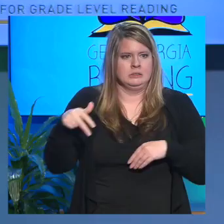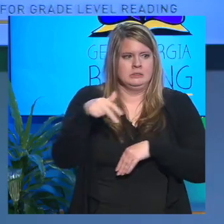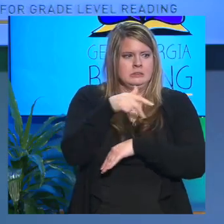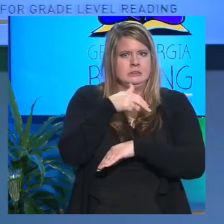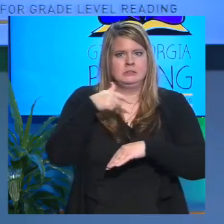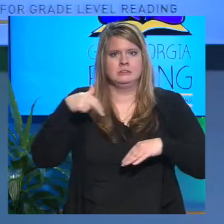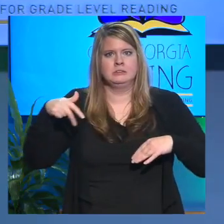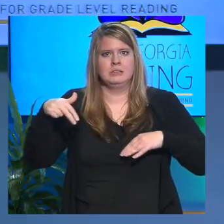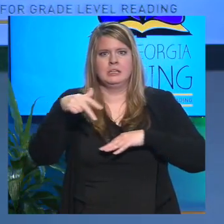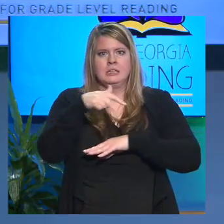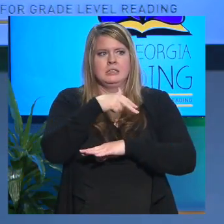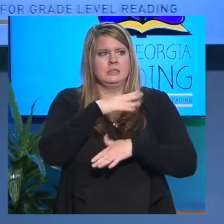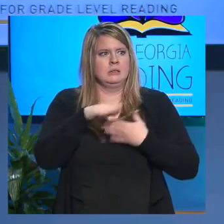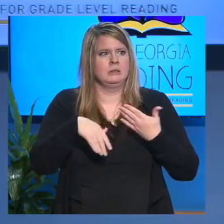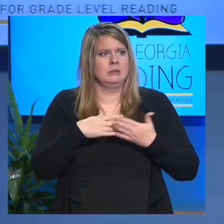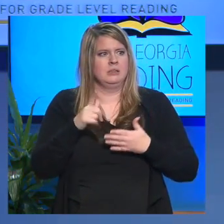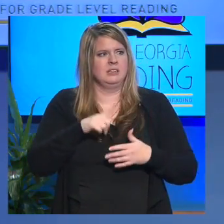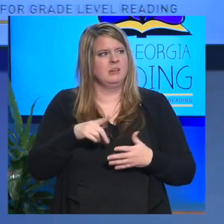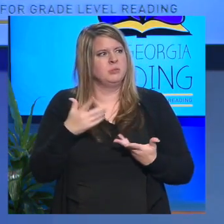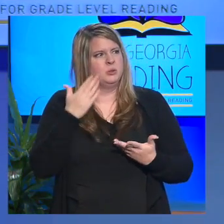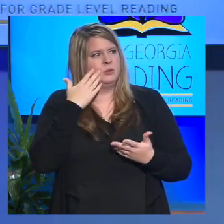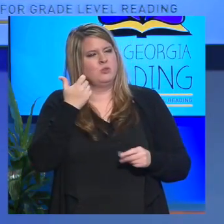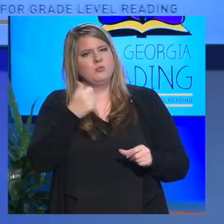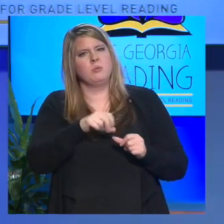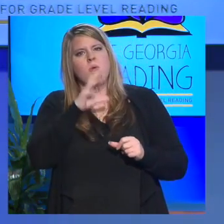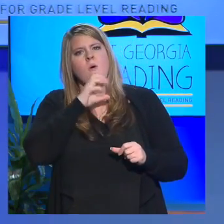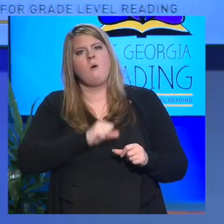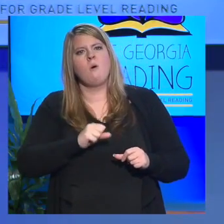library, some of you may remember the old Decatur library.